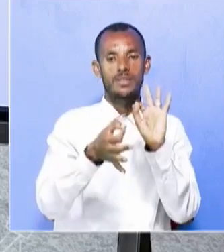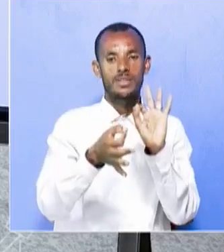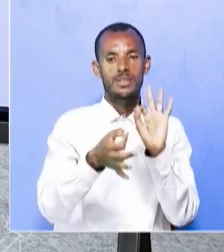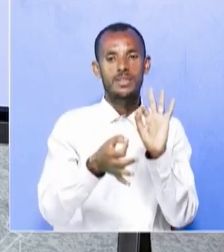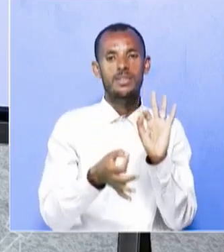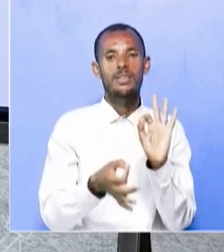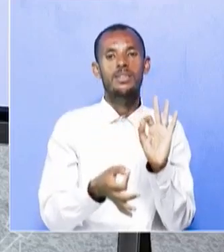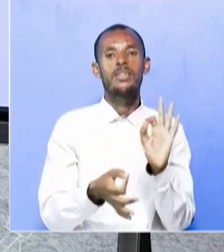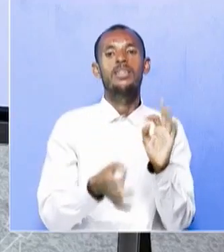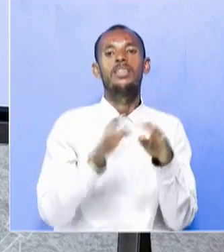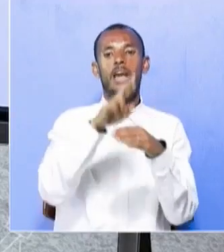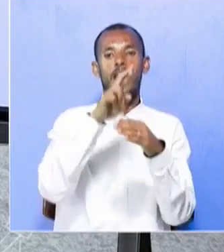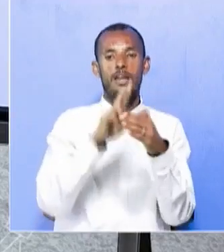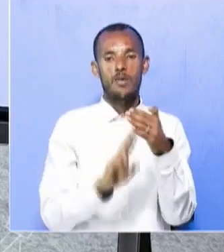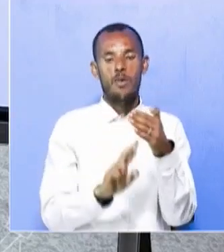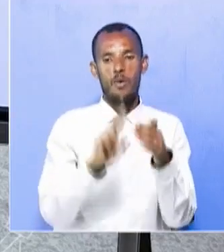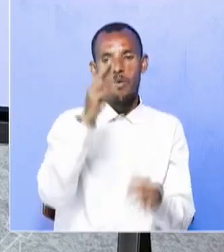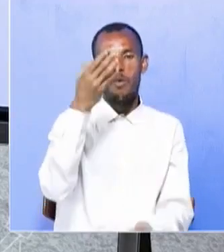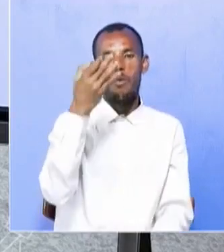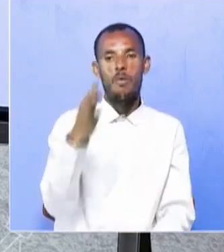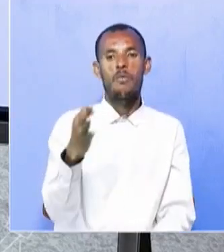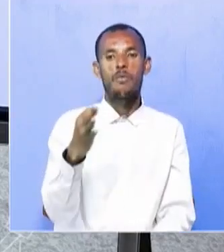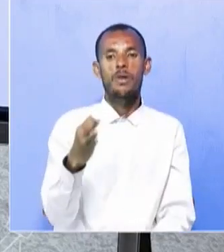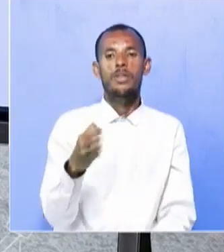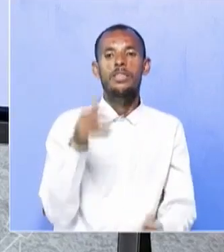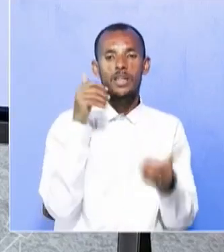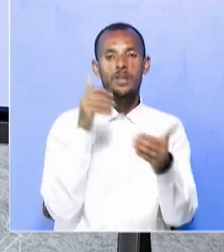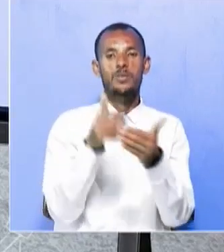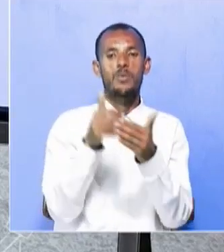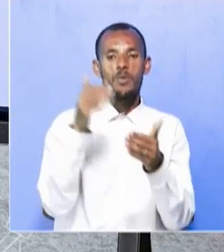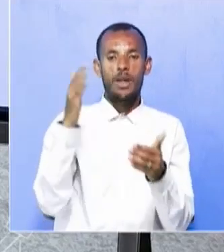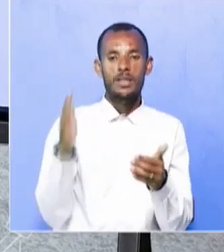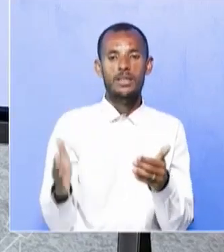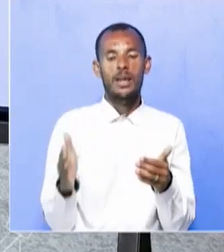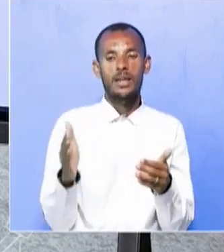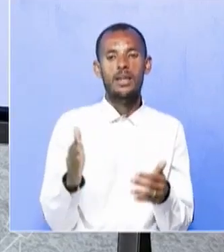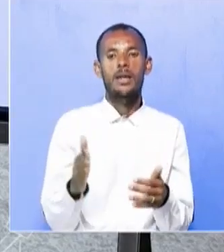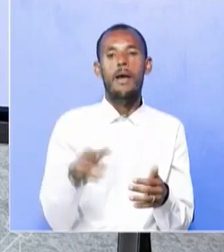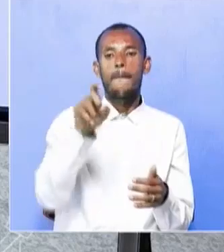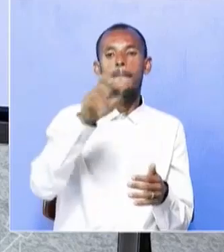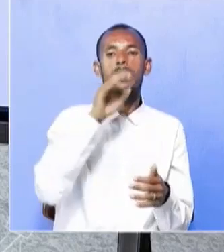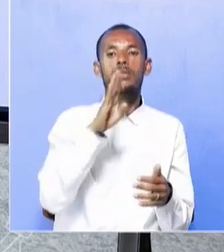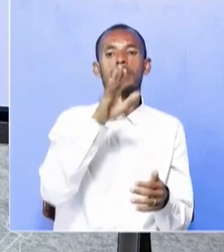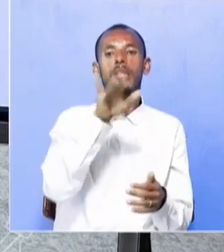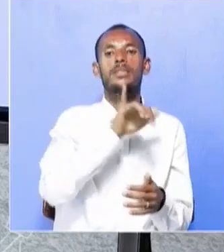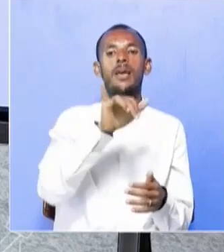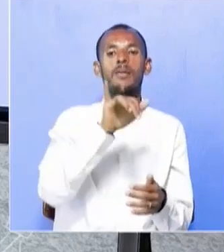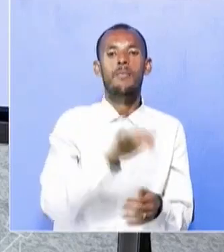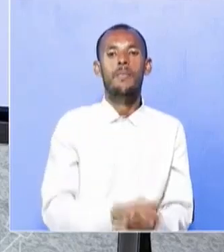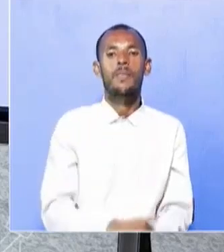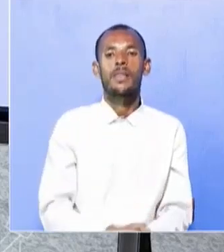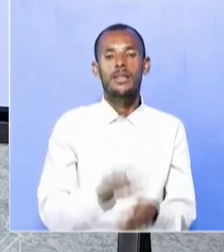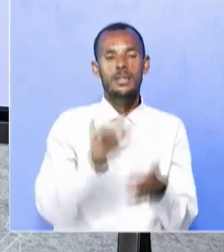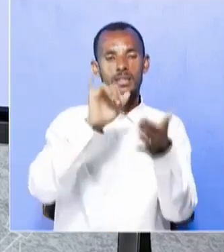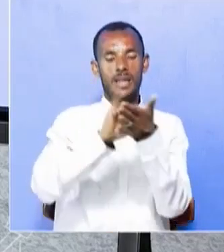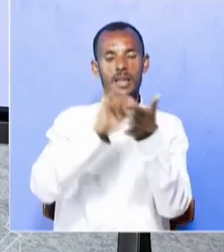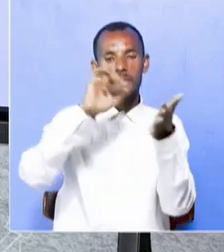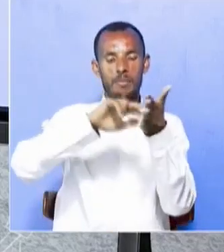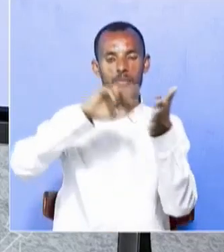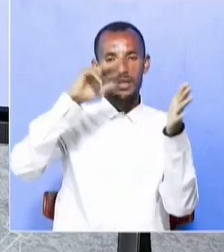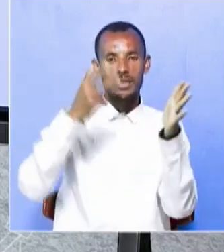the ratio of the corresponding sides must be the same. That means